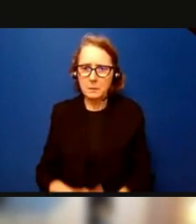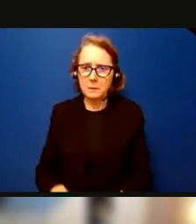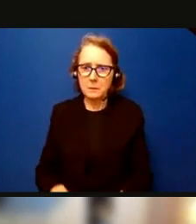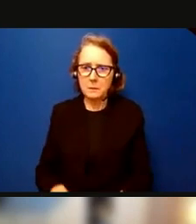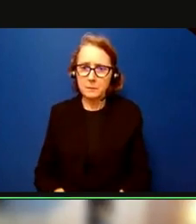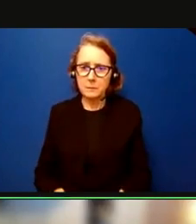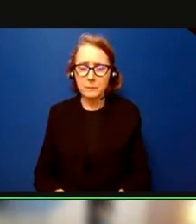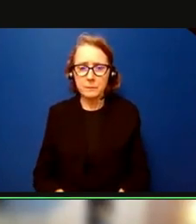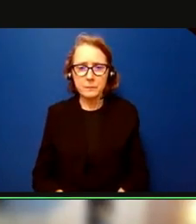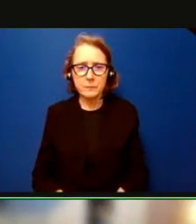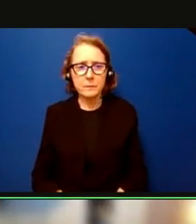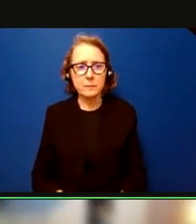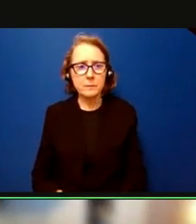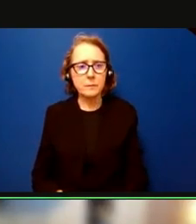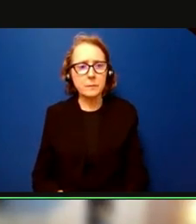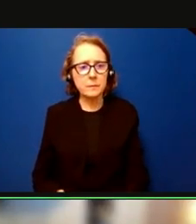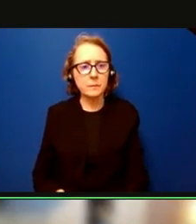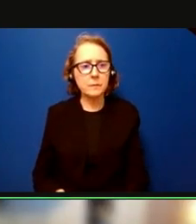Thank you, Councilor.